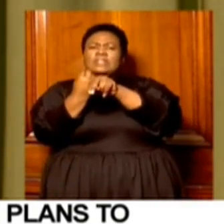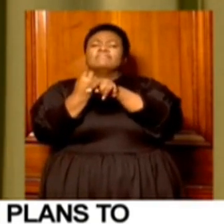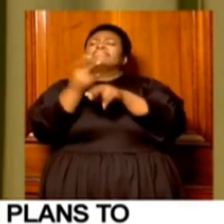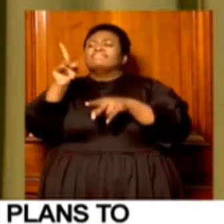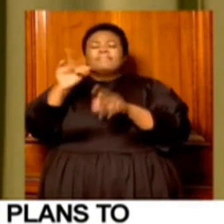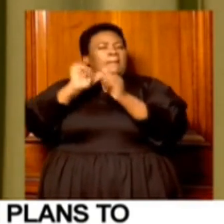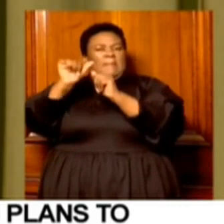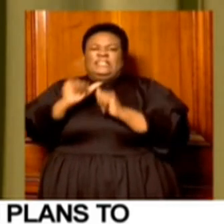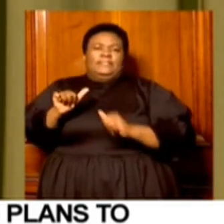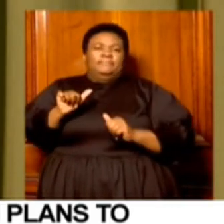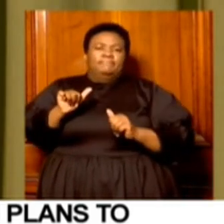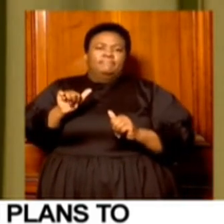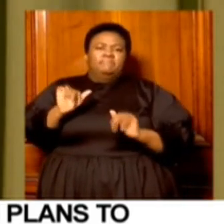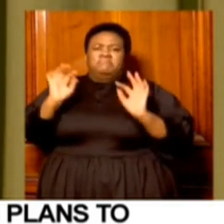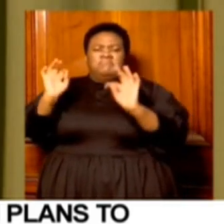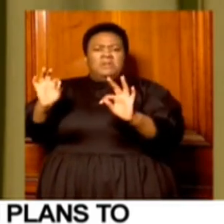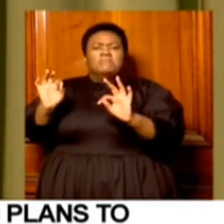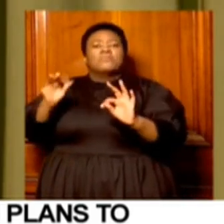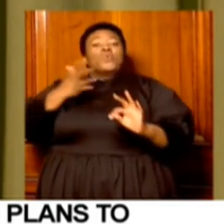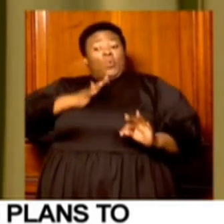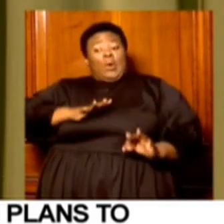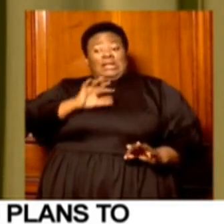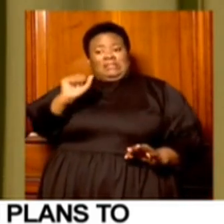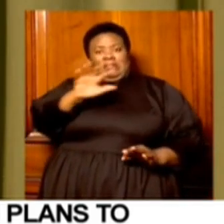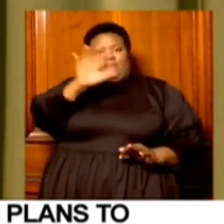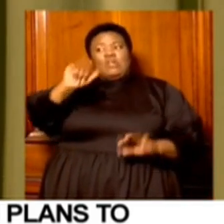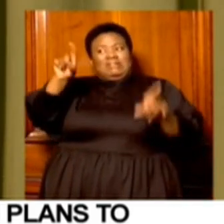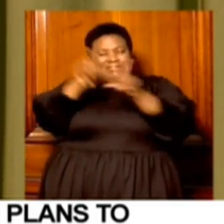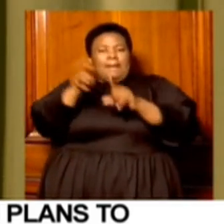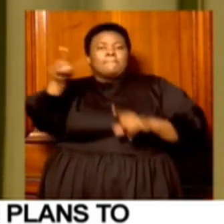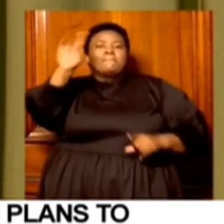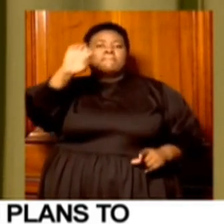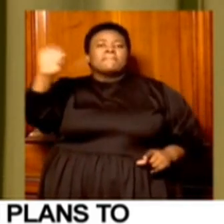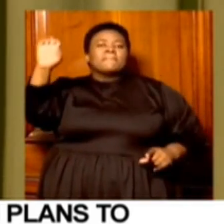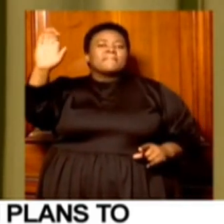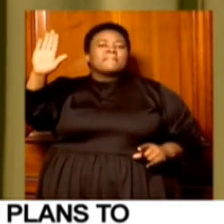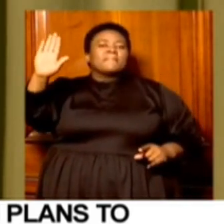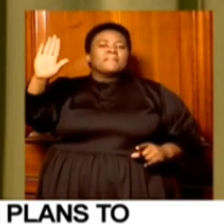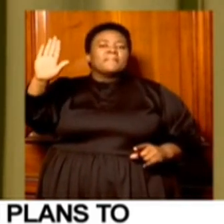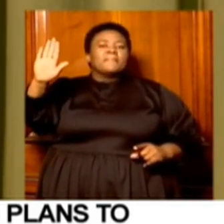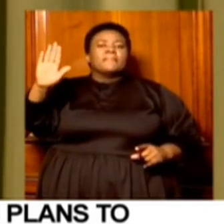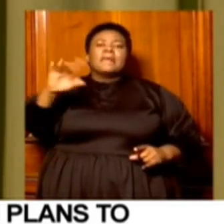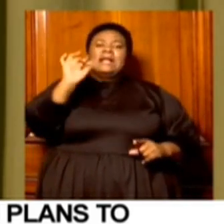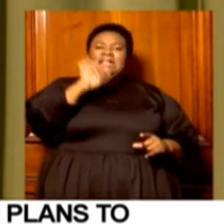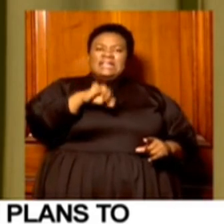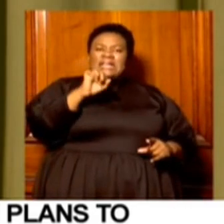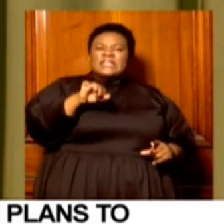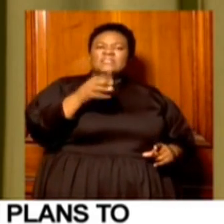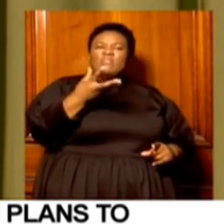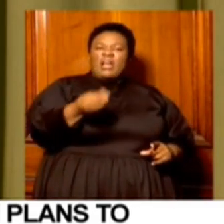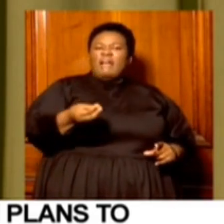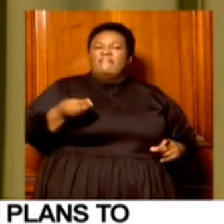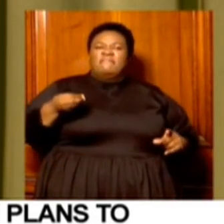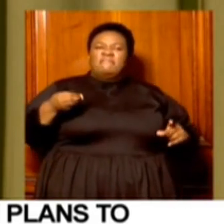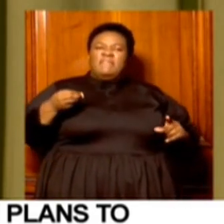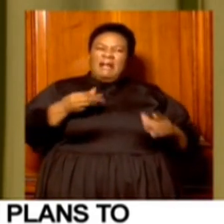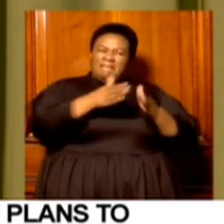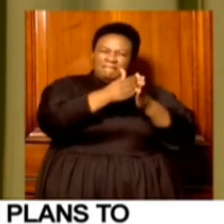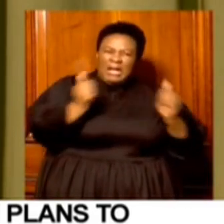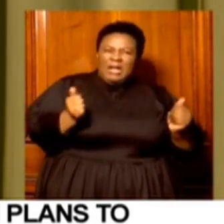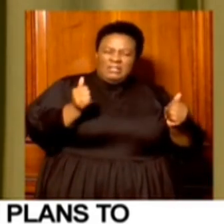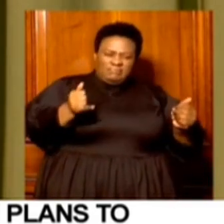even better. We want South Africa to be like that. Yes, we talk speed rail and all of those